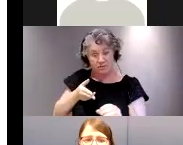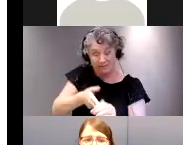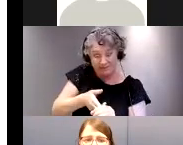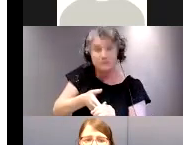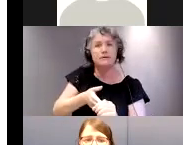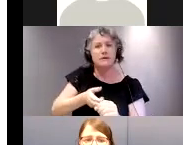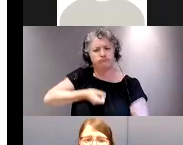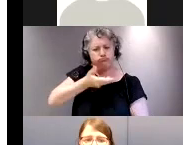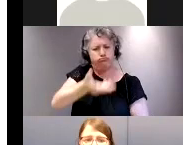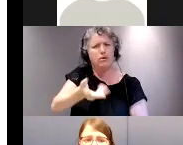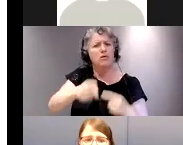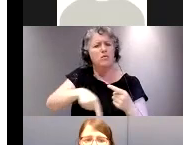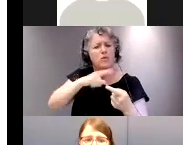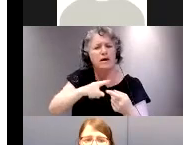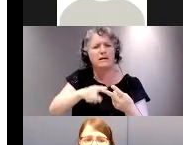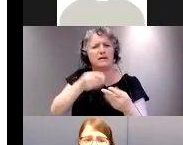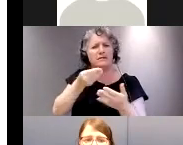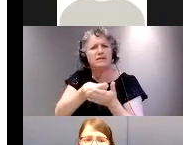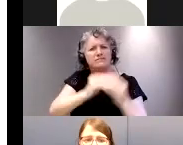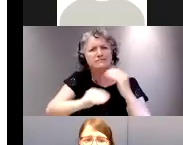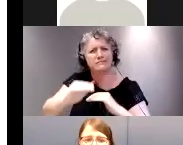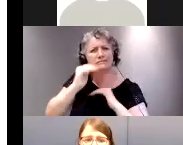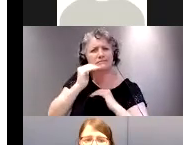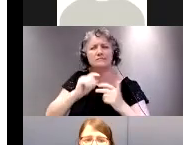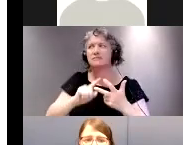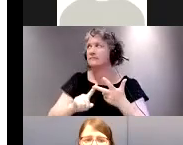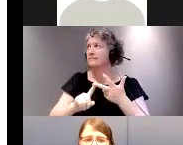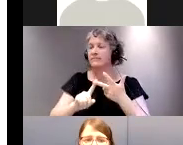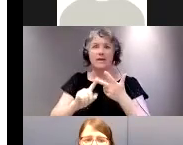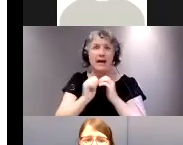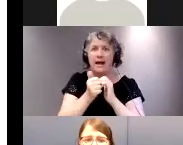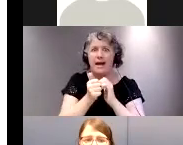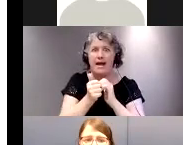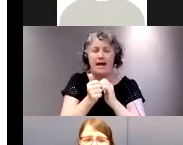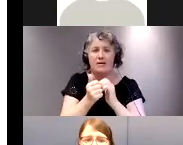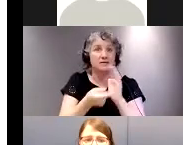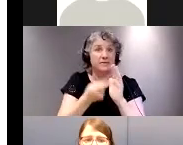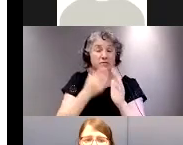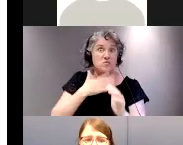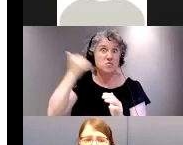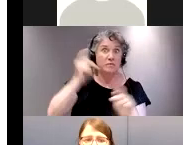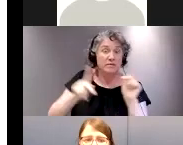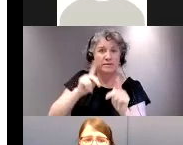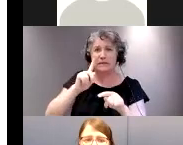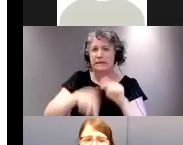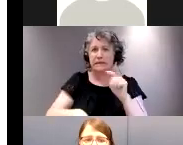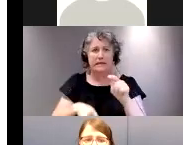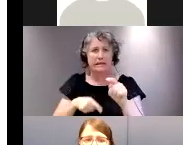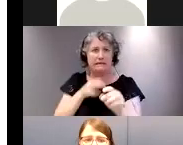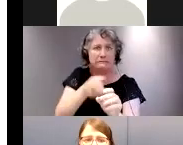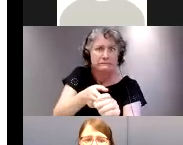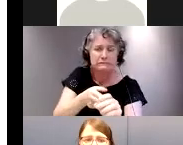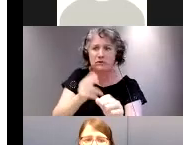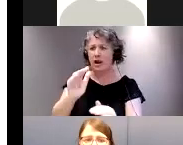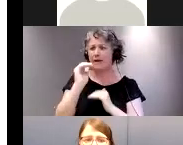they would like it, what their budget looks like. You know, how do we get sometimes the older adults that can't participate or have